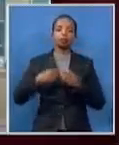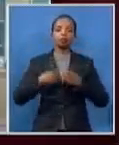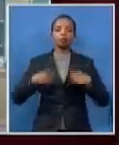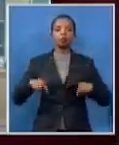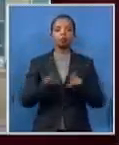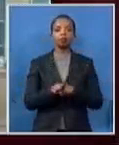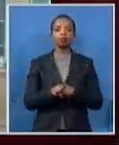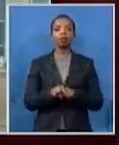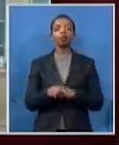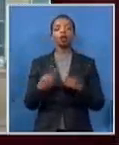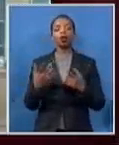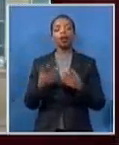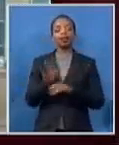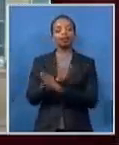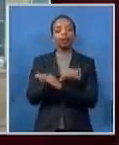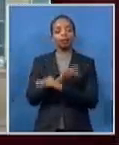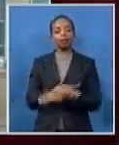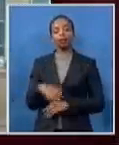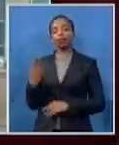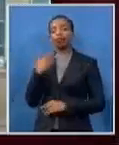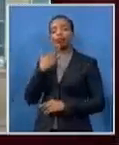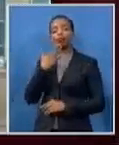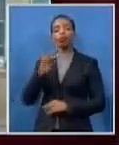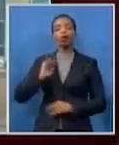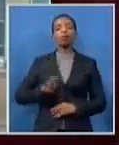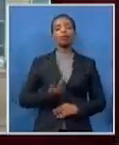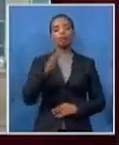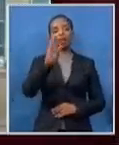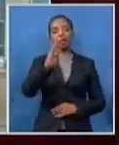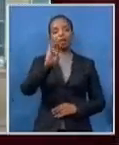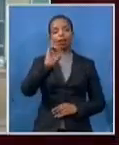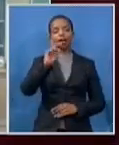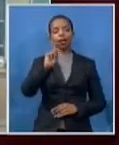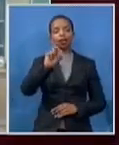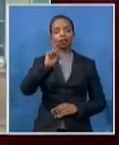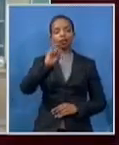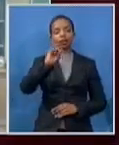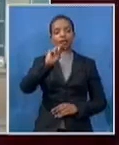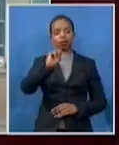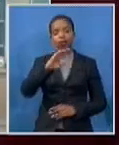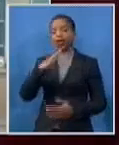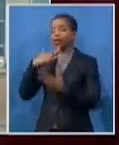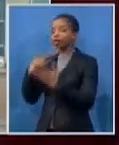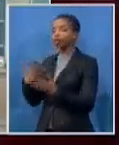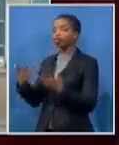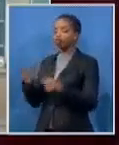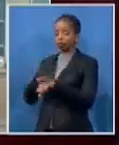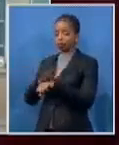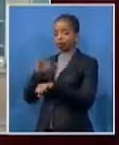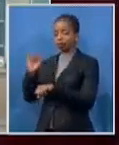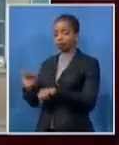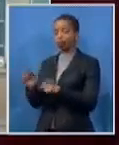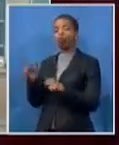to you. Thank you so much for making the time. When you hear President Cyril Ramaphosa in his Youth Day